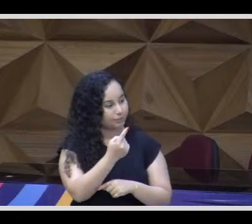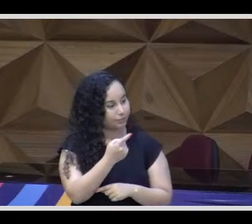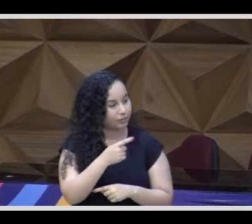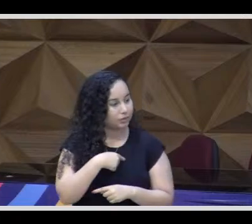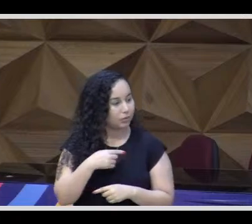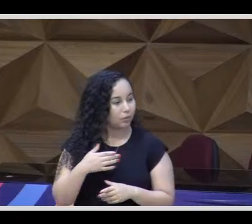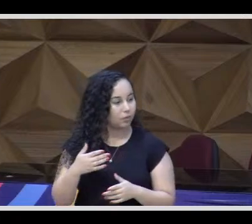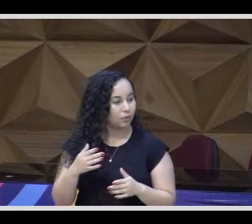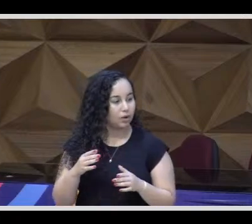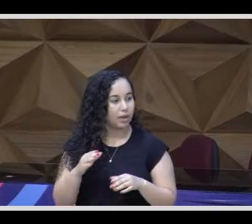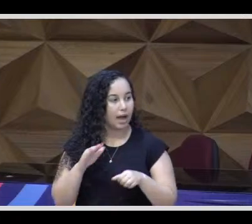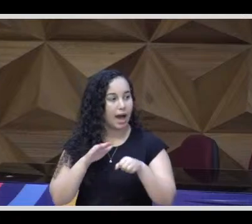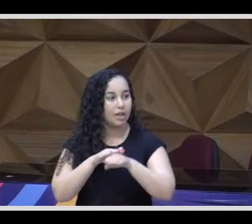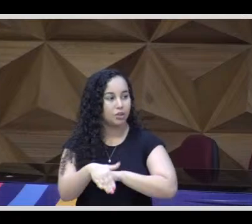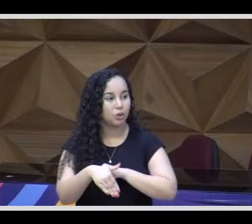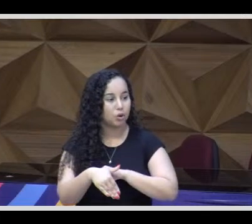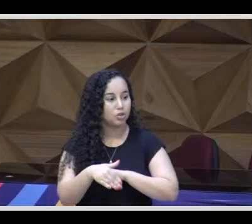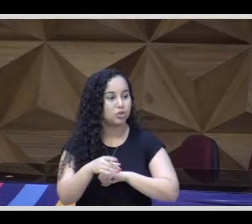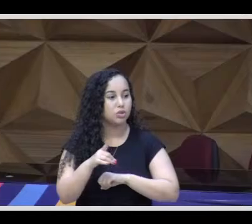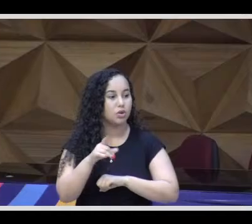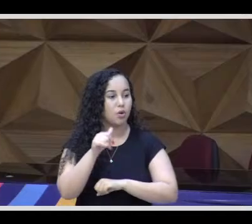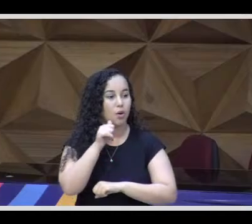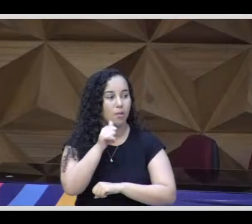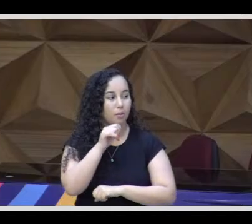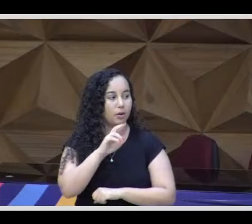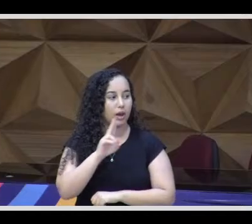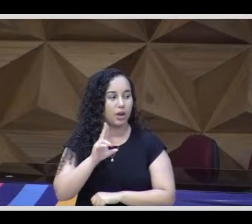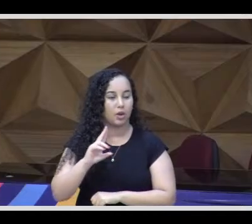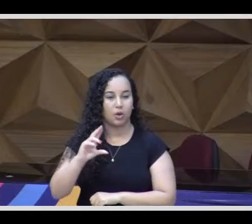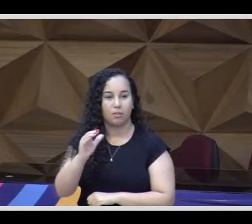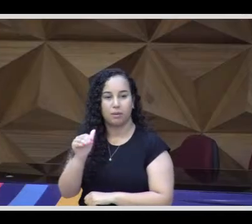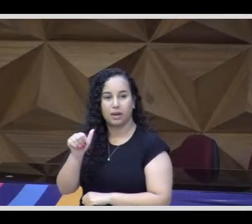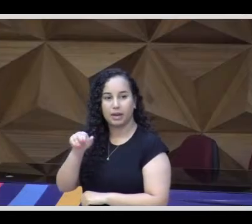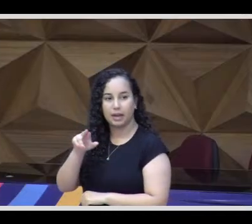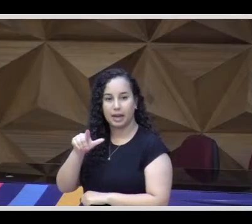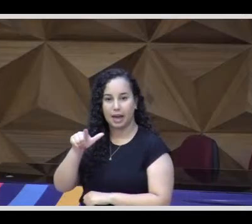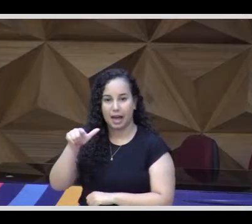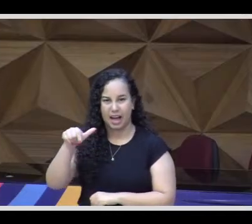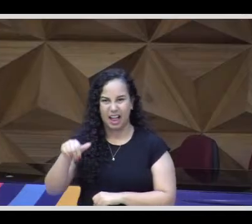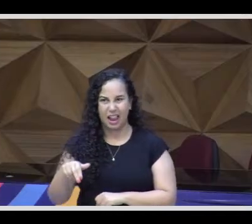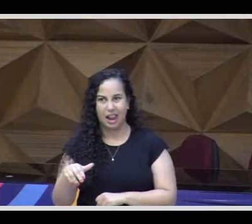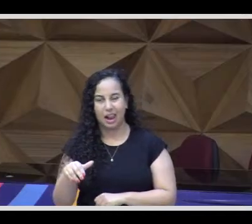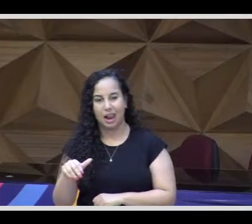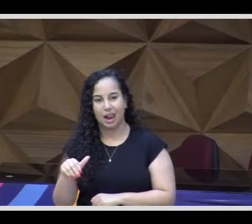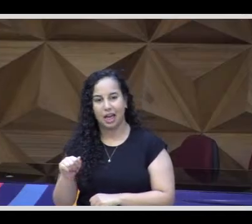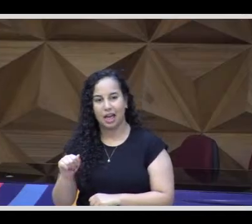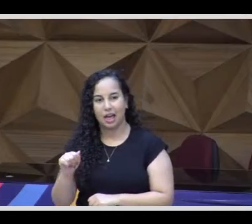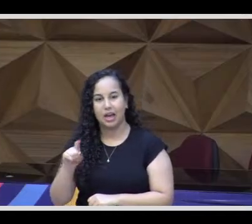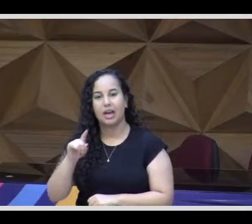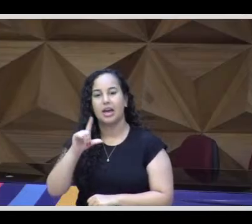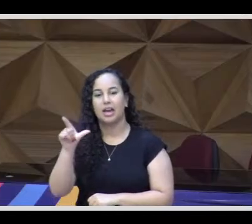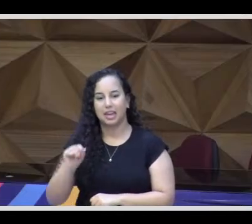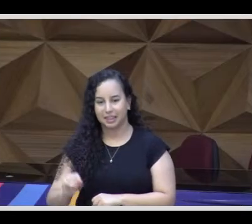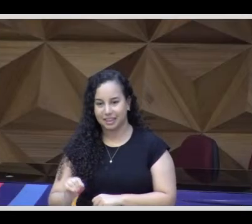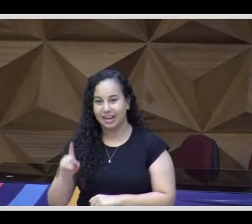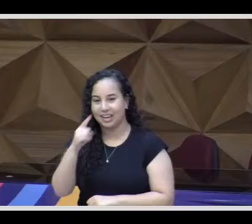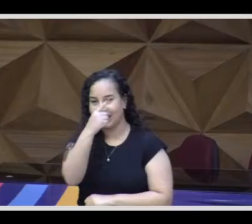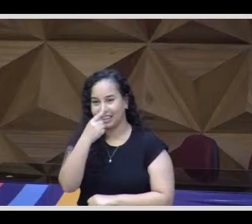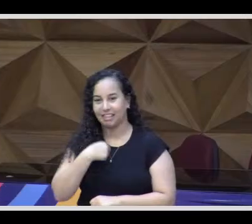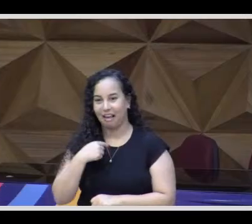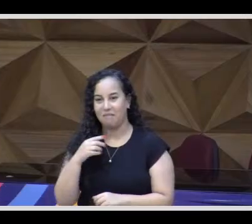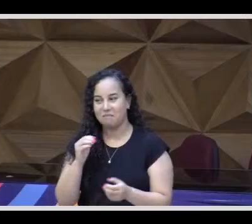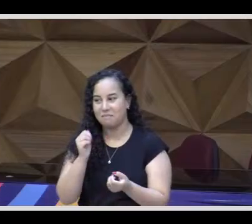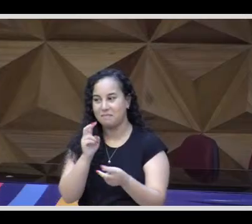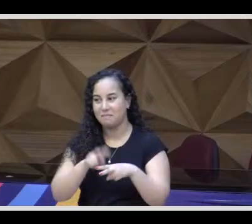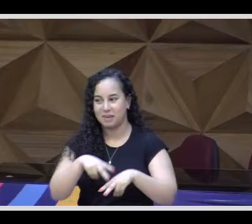when Carla Zambelli, who is now in prison in Italy or in Spain, I don't know, Italy. So you guys are